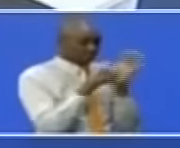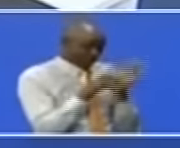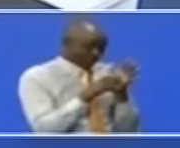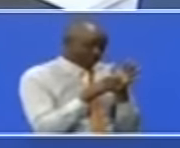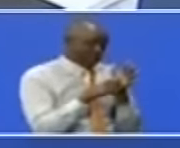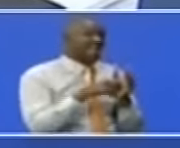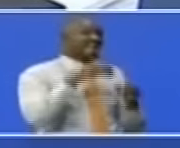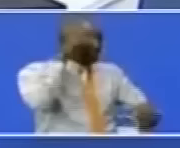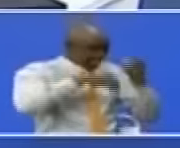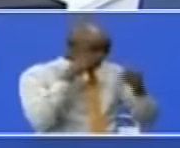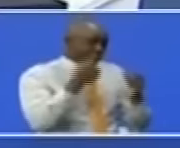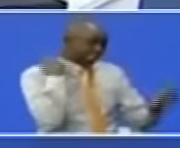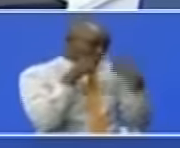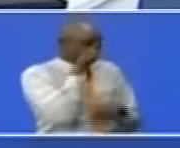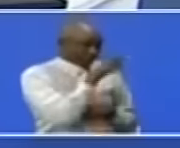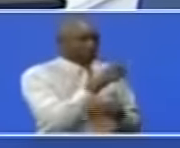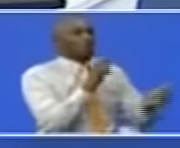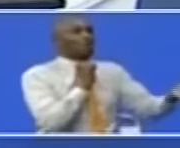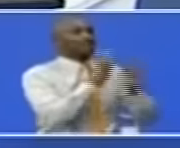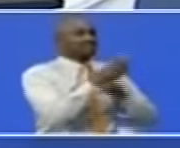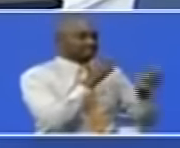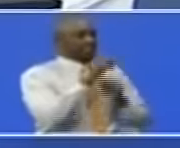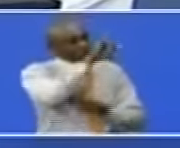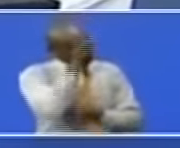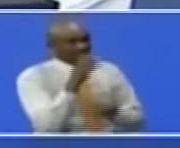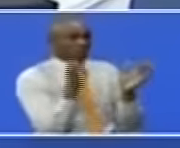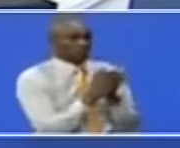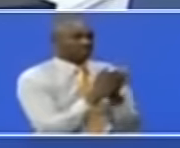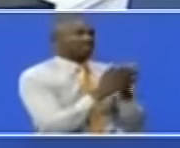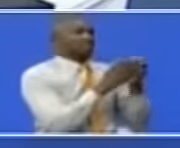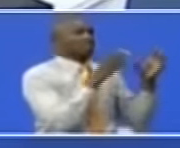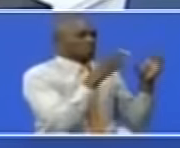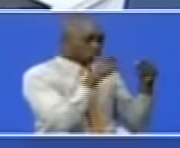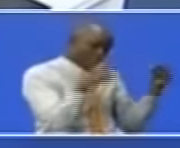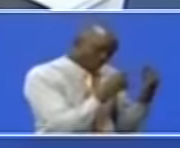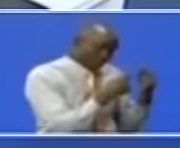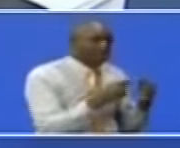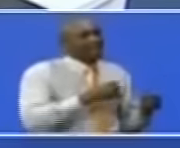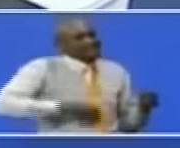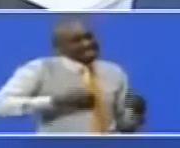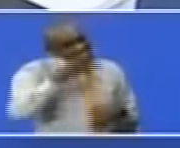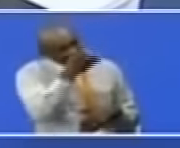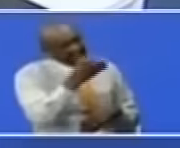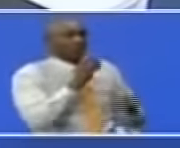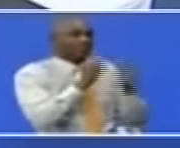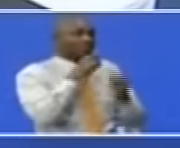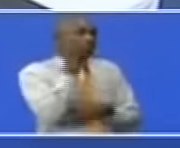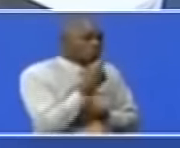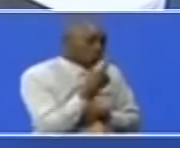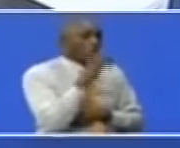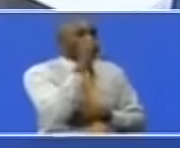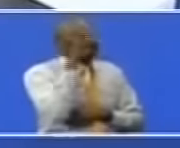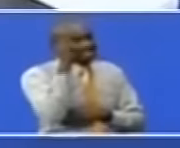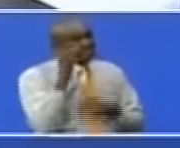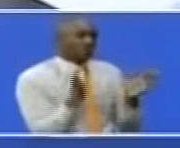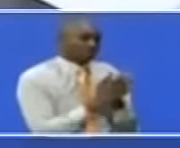were about competition within Jubilee. In elections in Malindi were about competition in ODM,